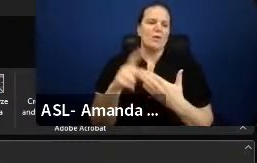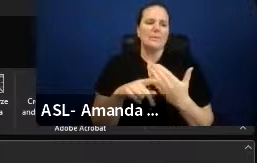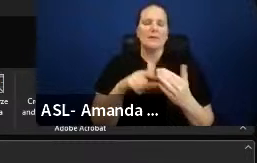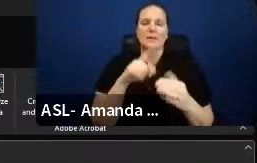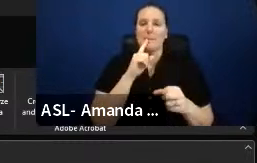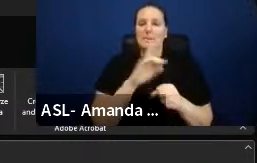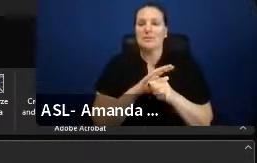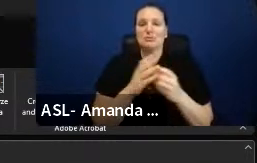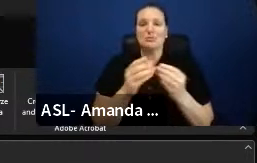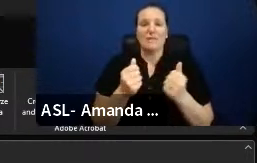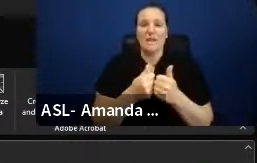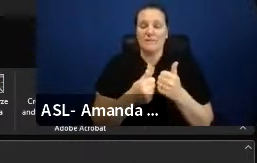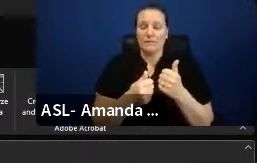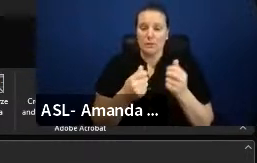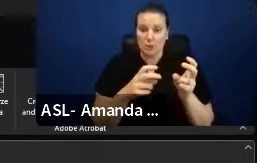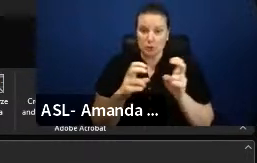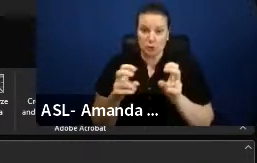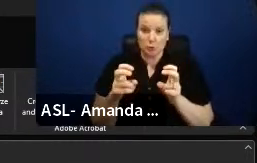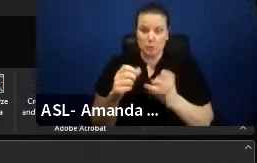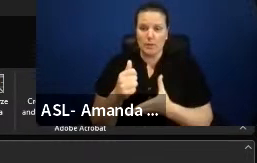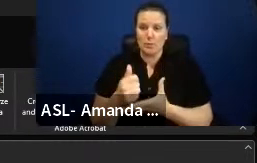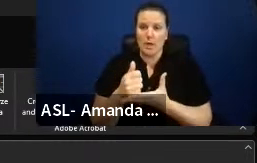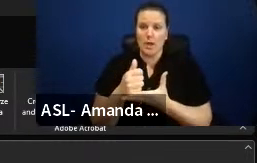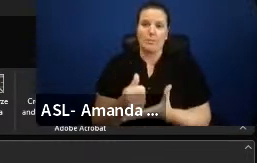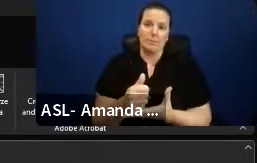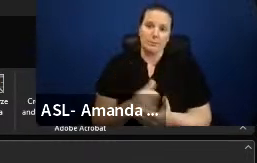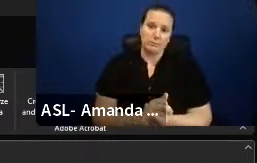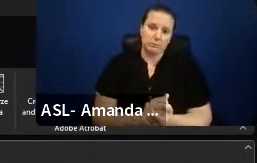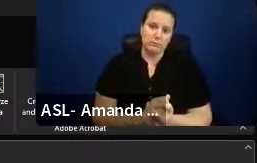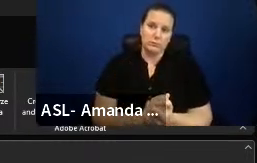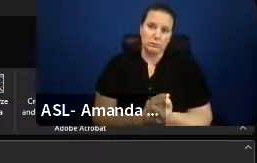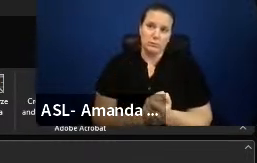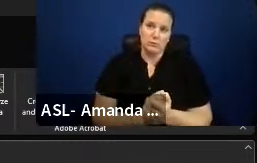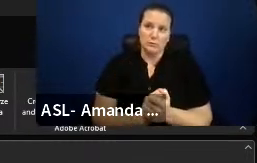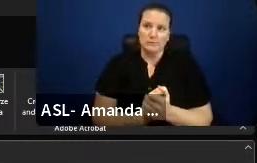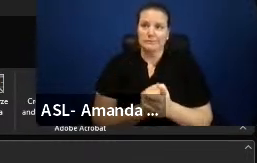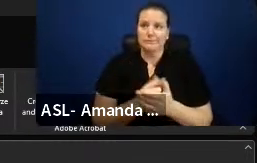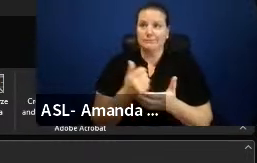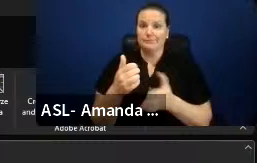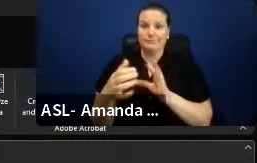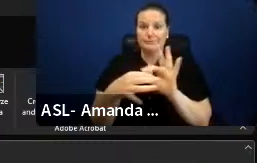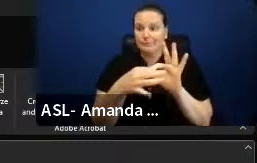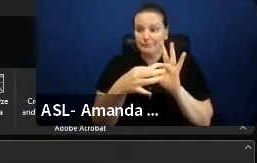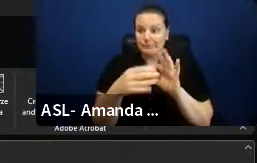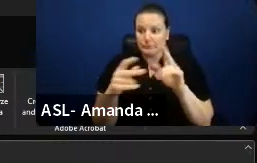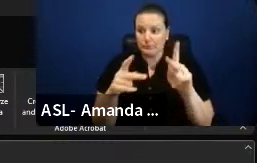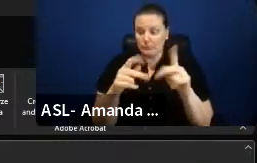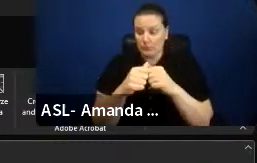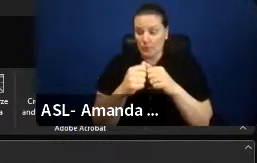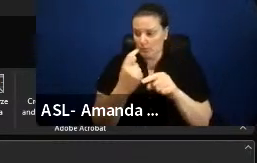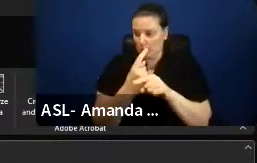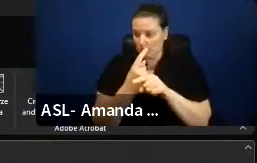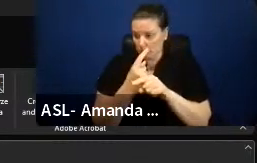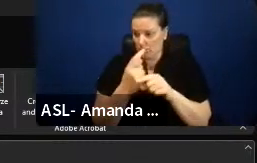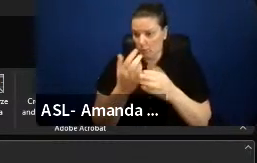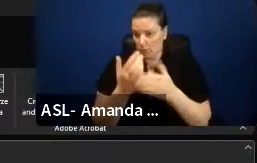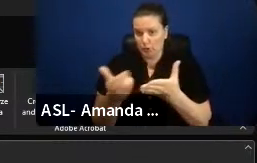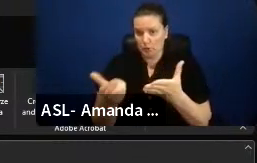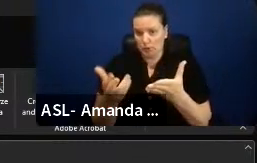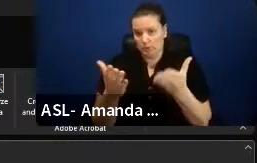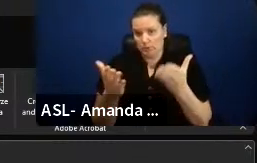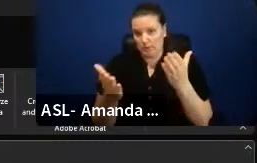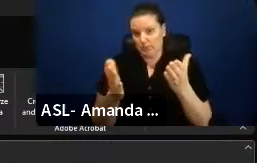solve every issue, but it would be helping to triage or to connect folks with the appropriate resource that may or may not